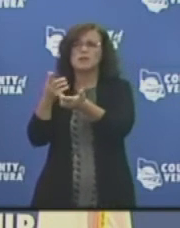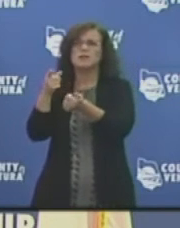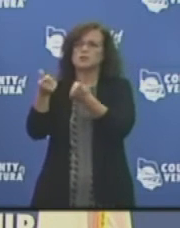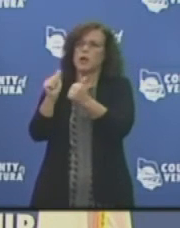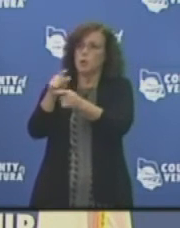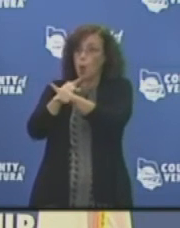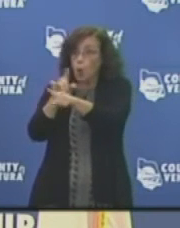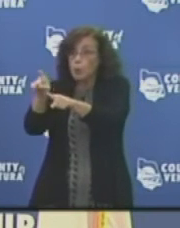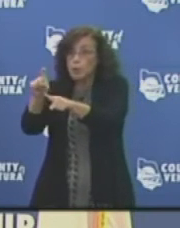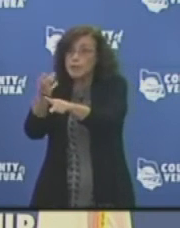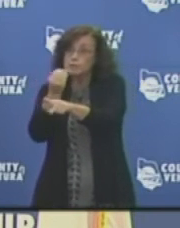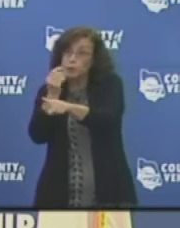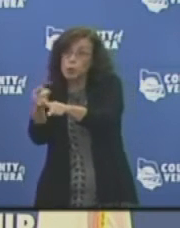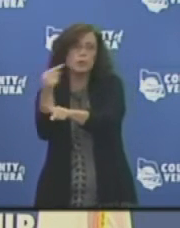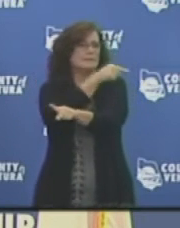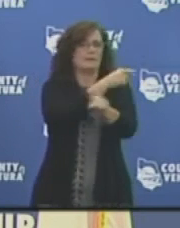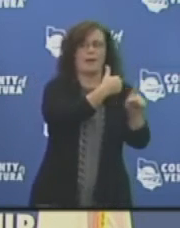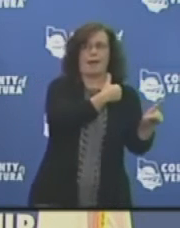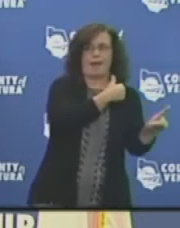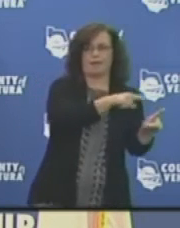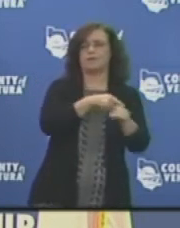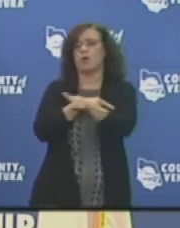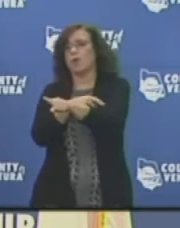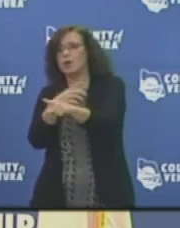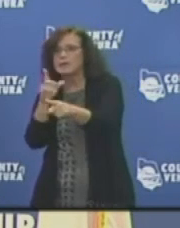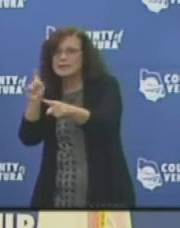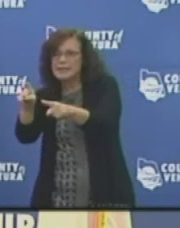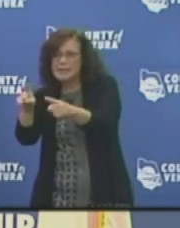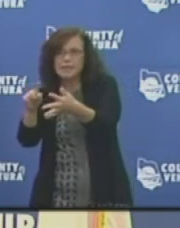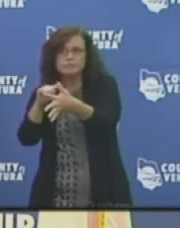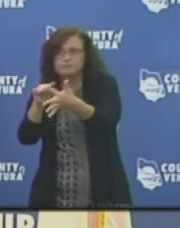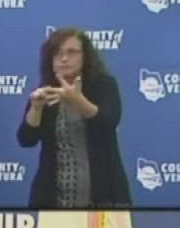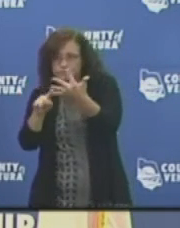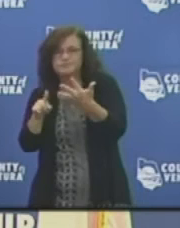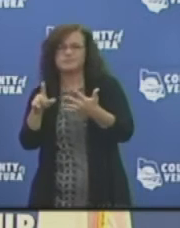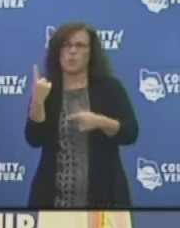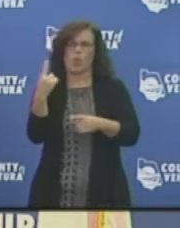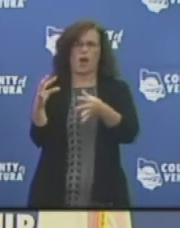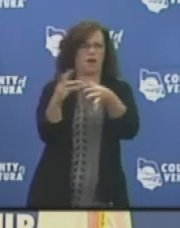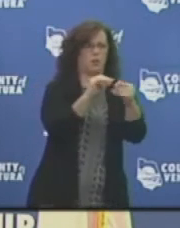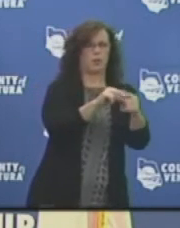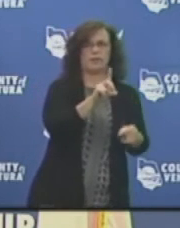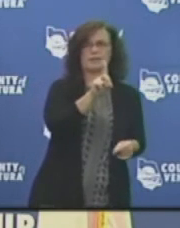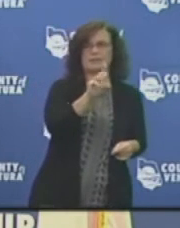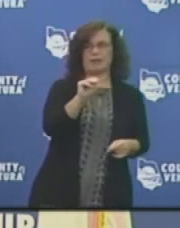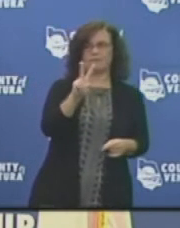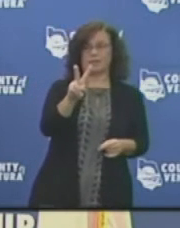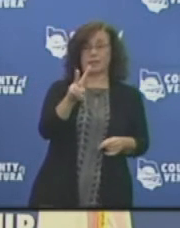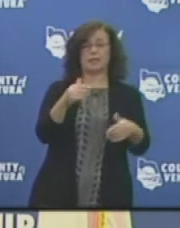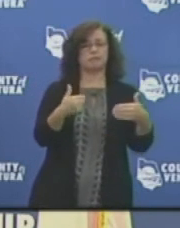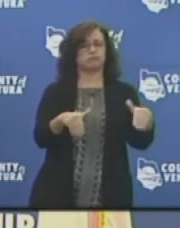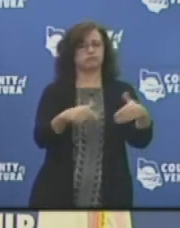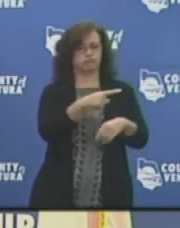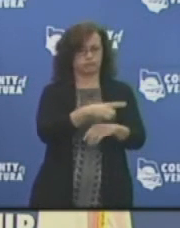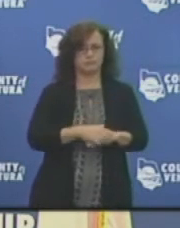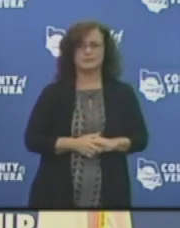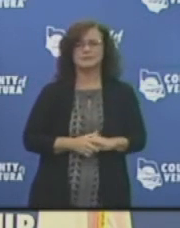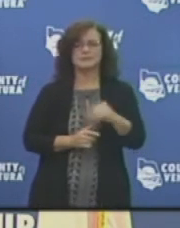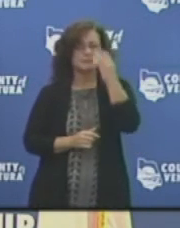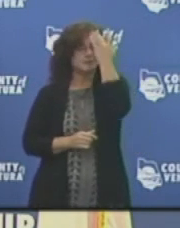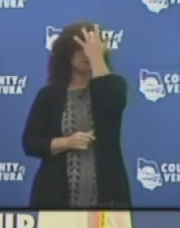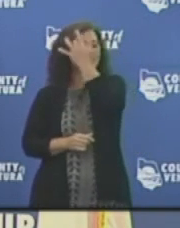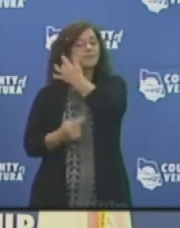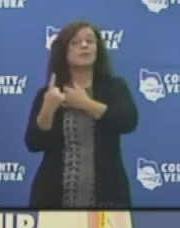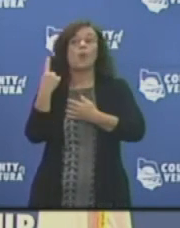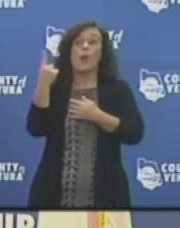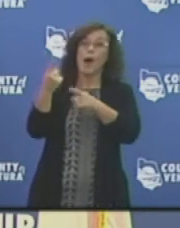they need, including dealing with the DMV. But one area that we have been especially busy with